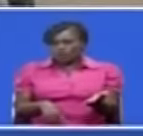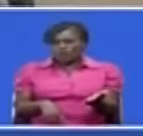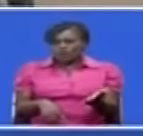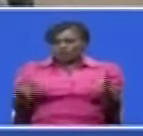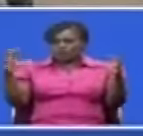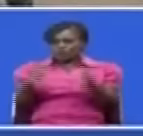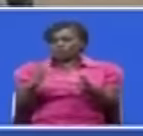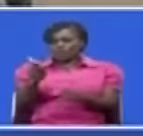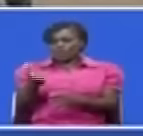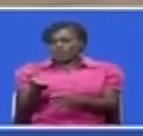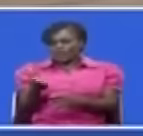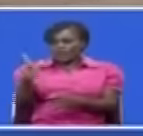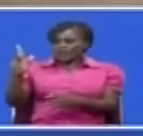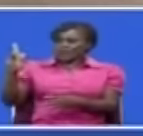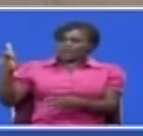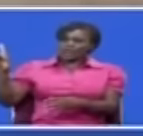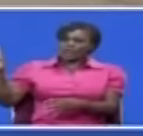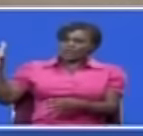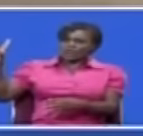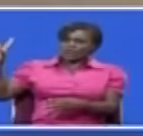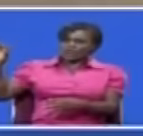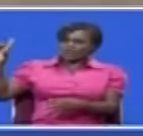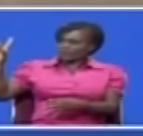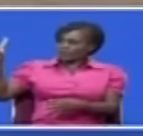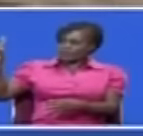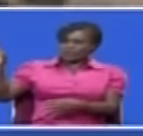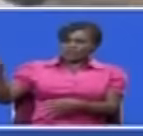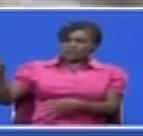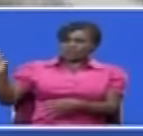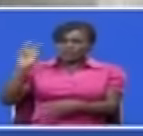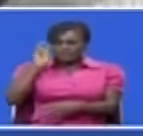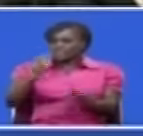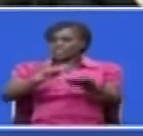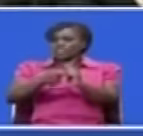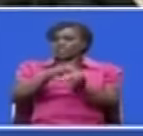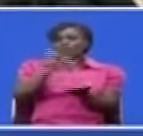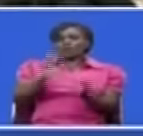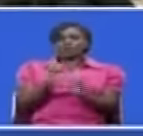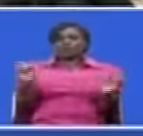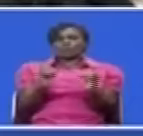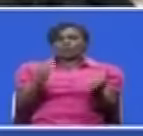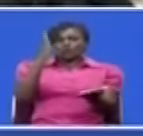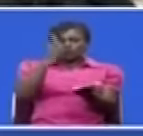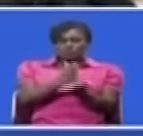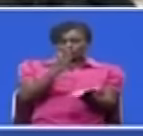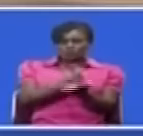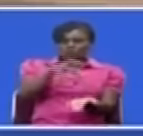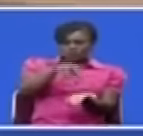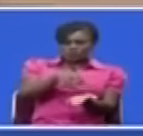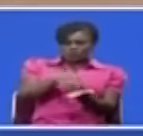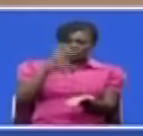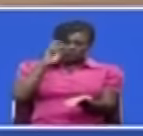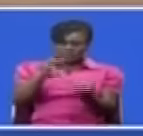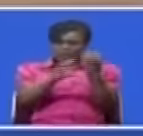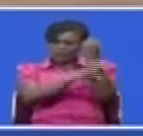on the ground has been the KDF. Mm-hmm. And in this particular case, we don't see that changing. We see really a situation where